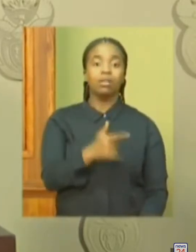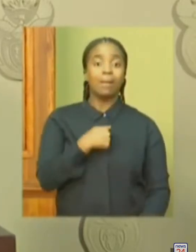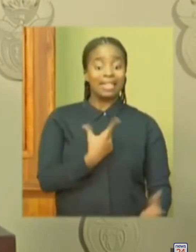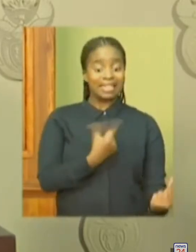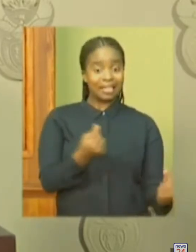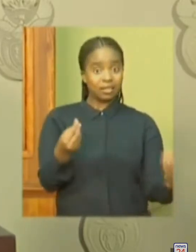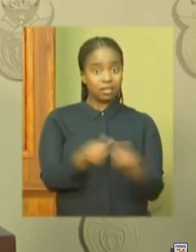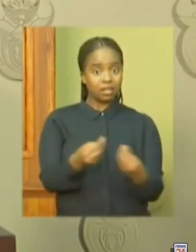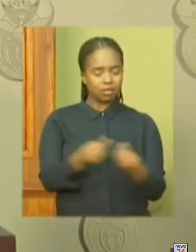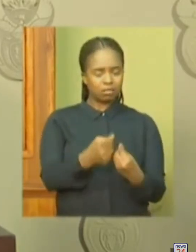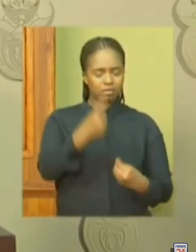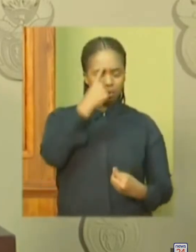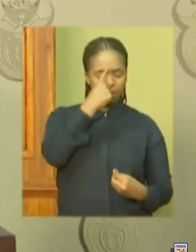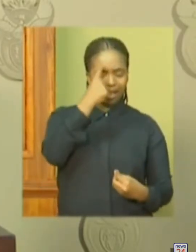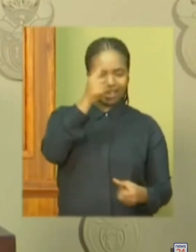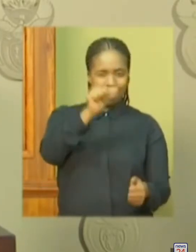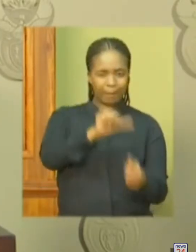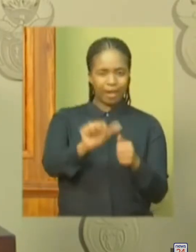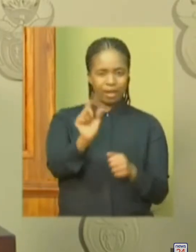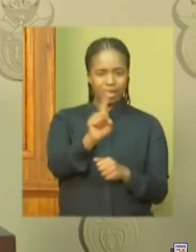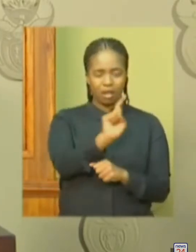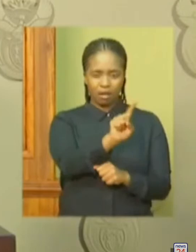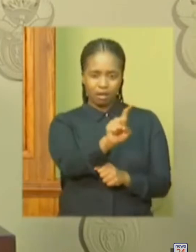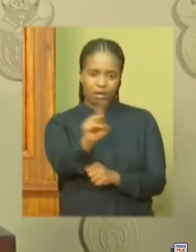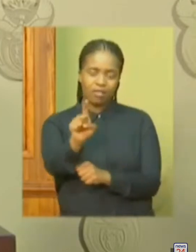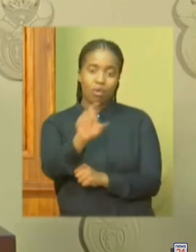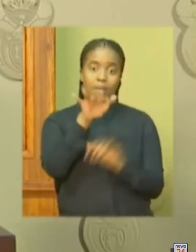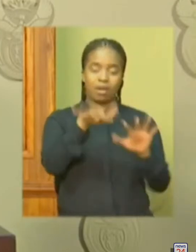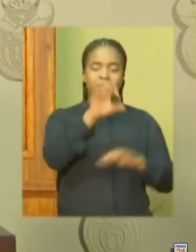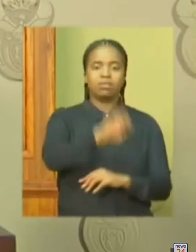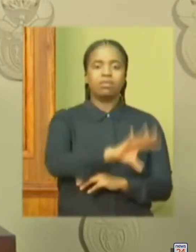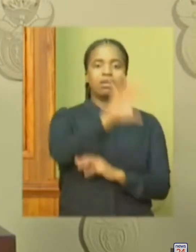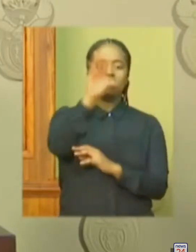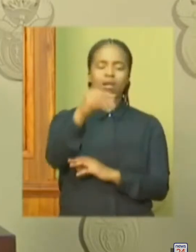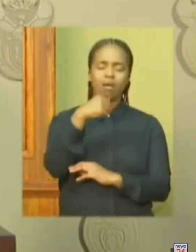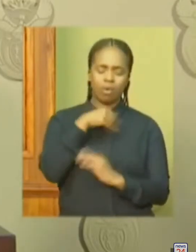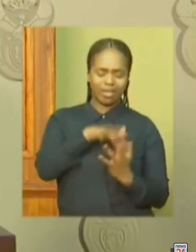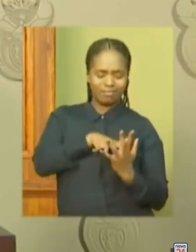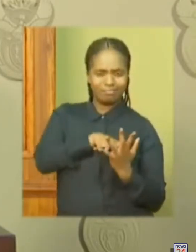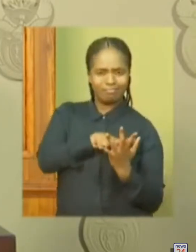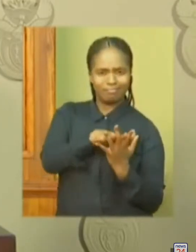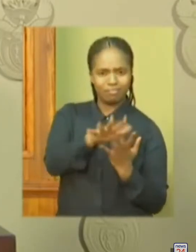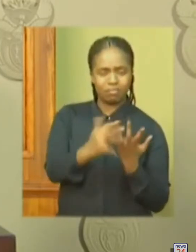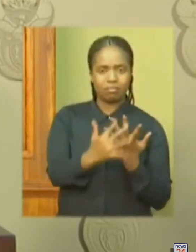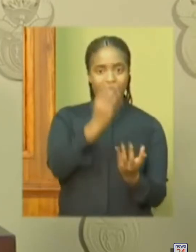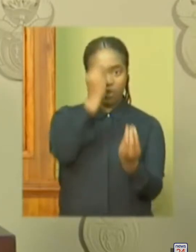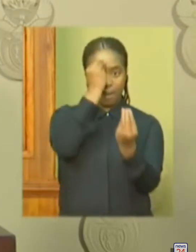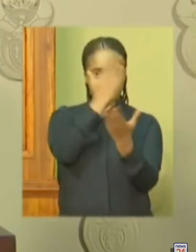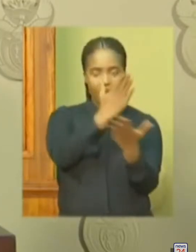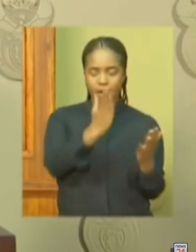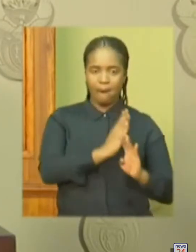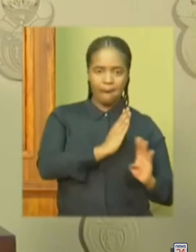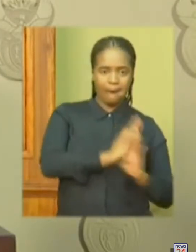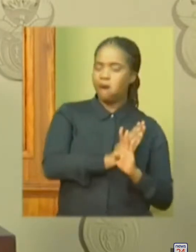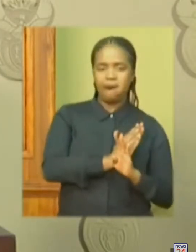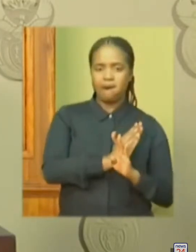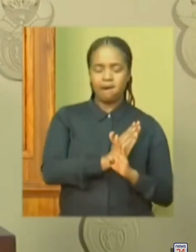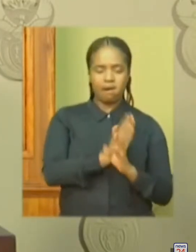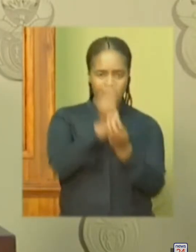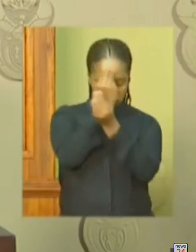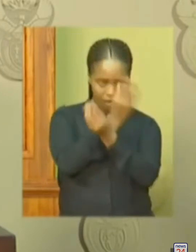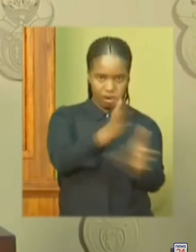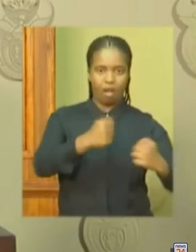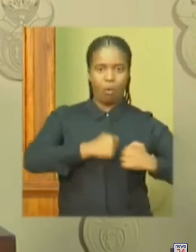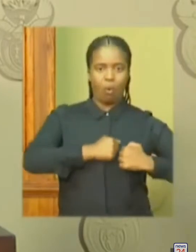and to transparently be able to impart information to the people of